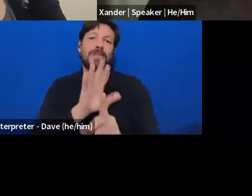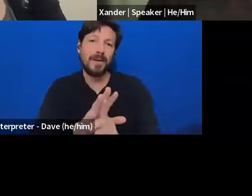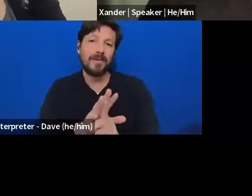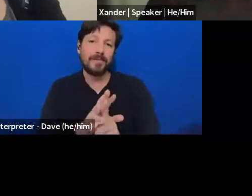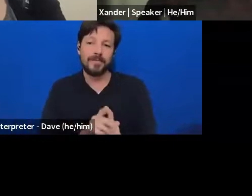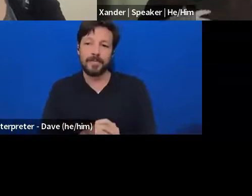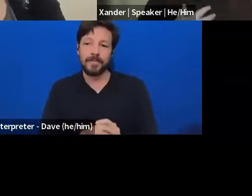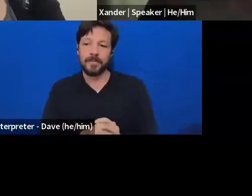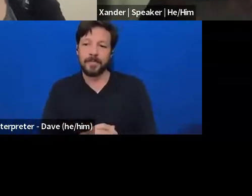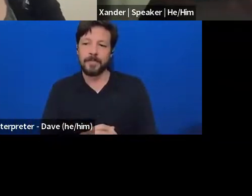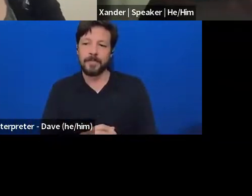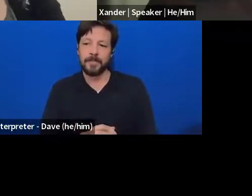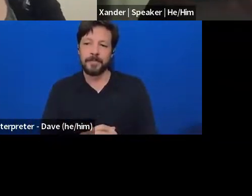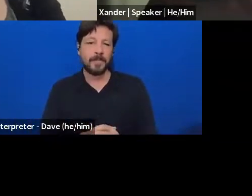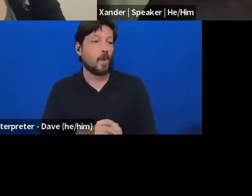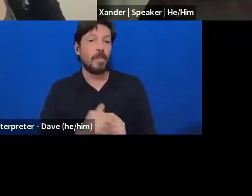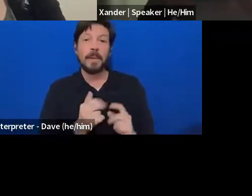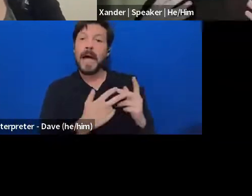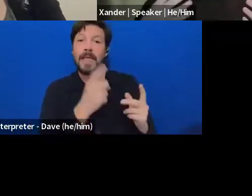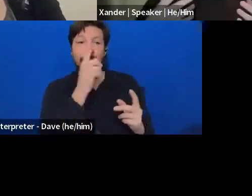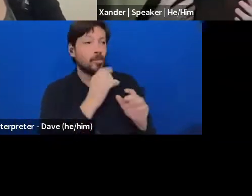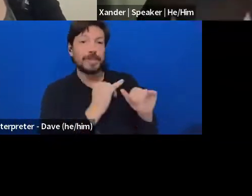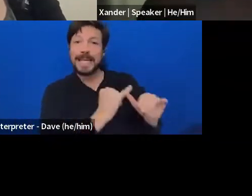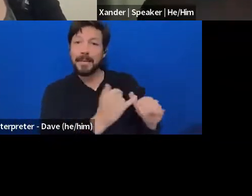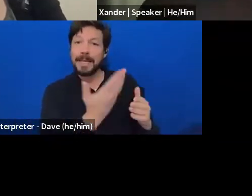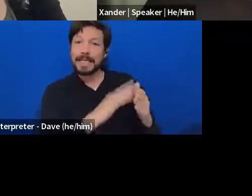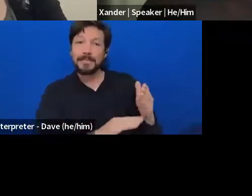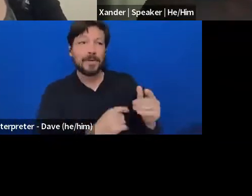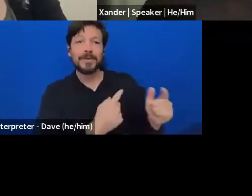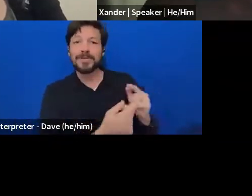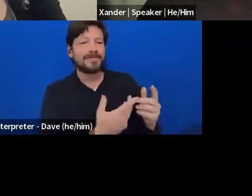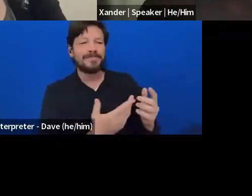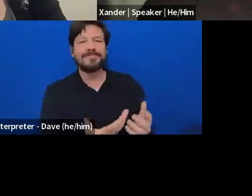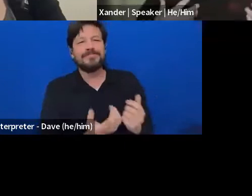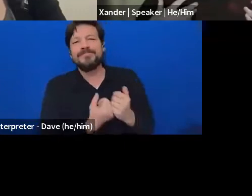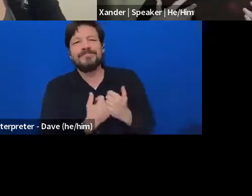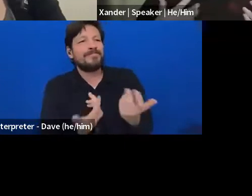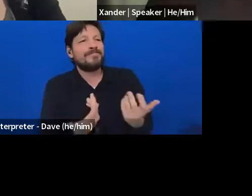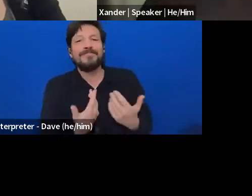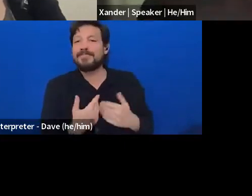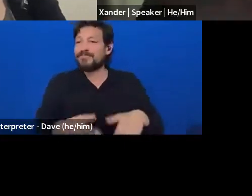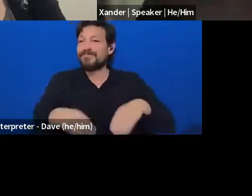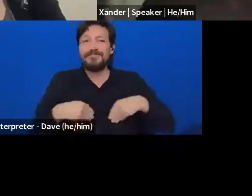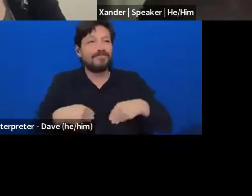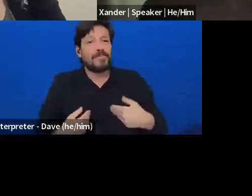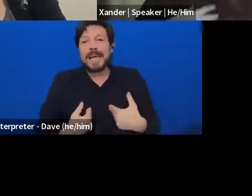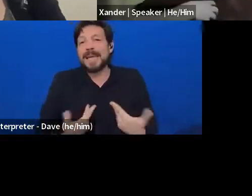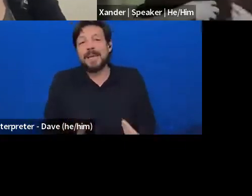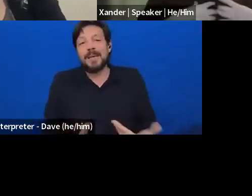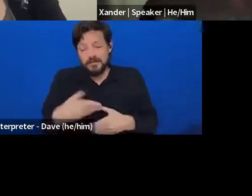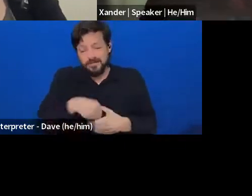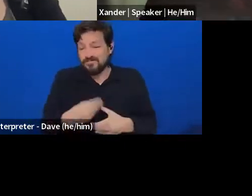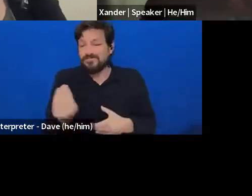friend group who have similar experiences to you, to just embrace the fact that you have it. It's just part of who you are, and